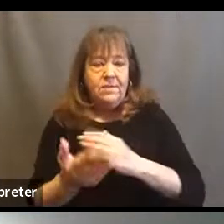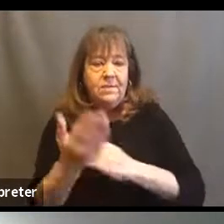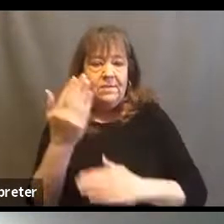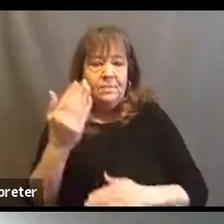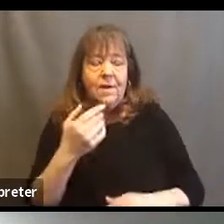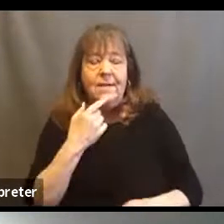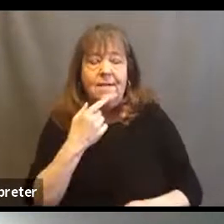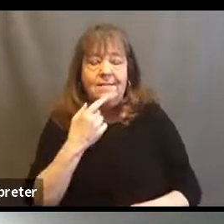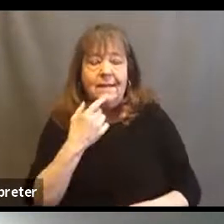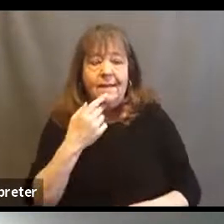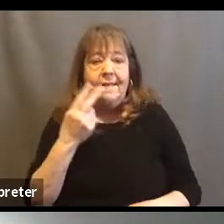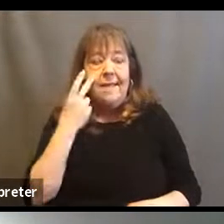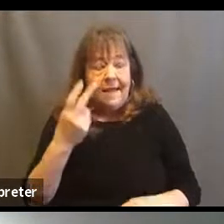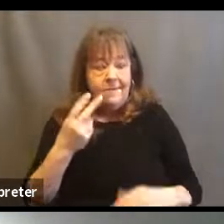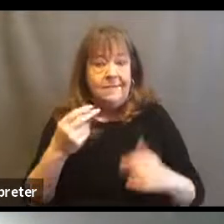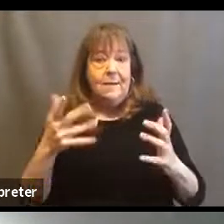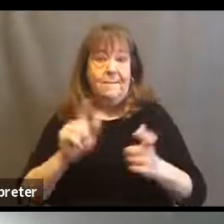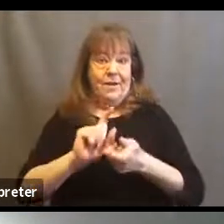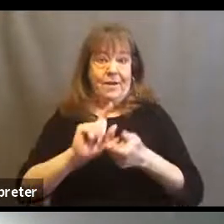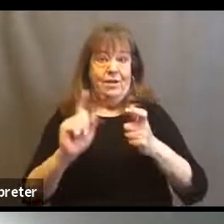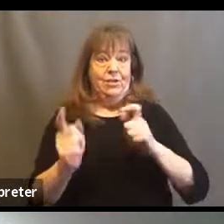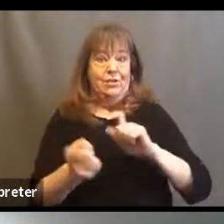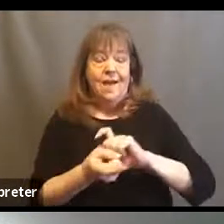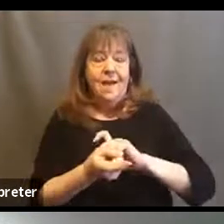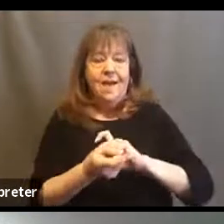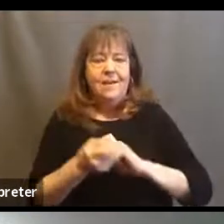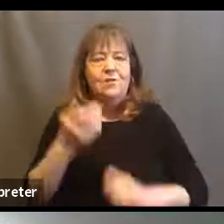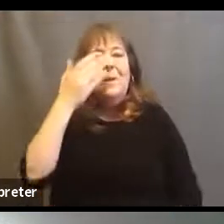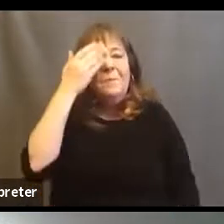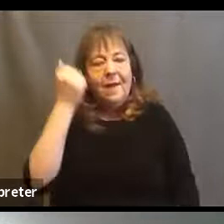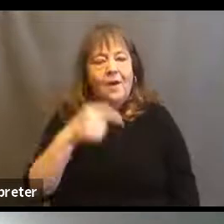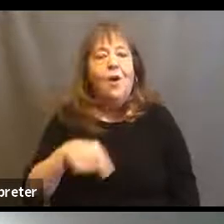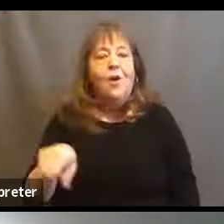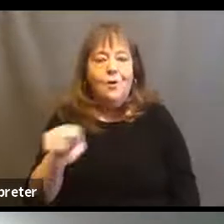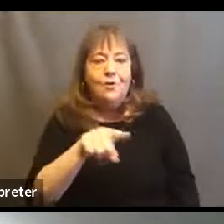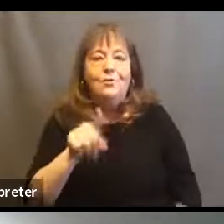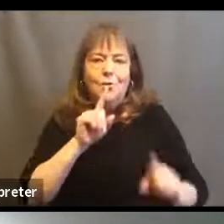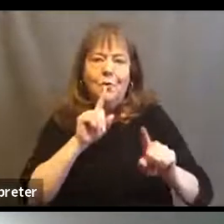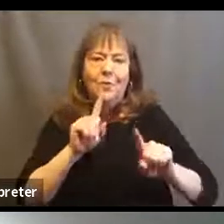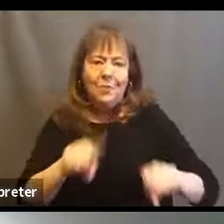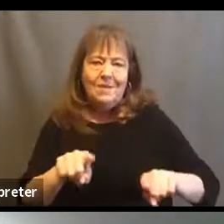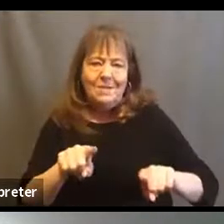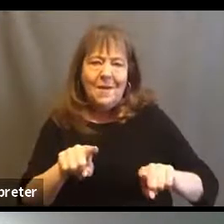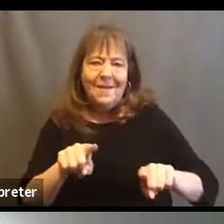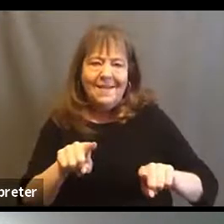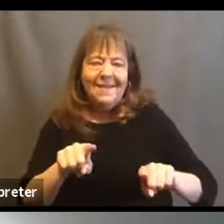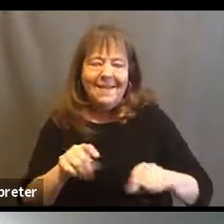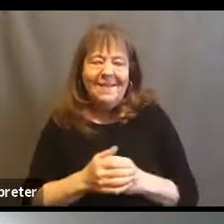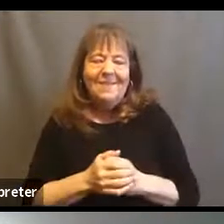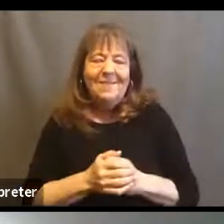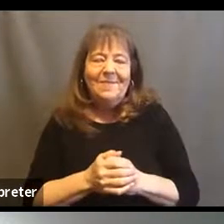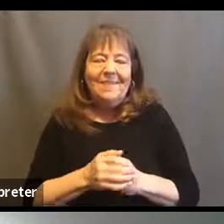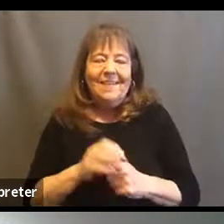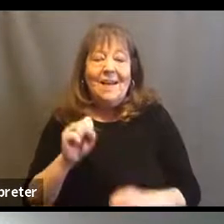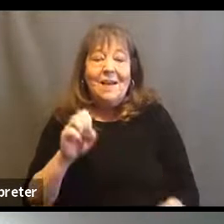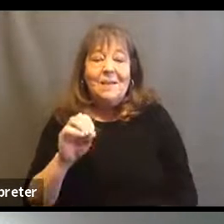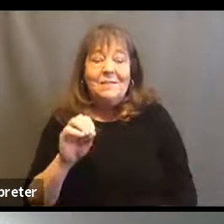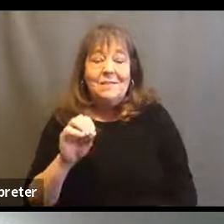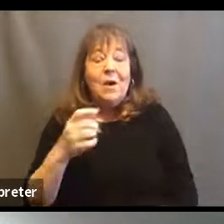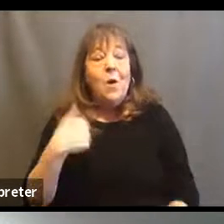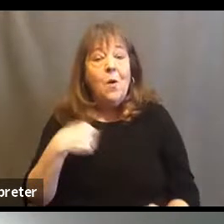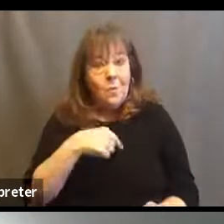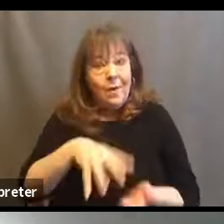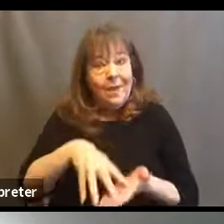they've seen a drastic change because of that call to action, and that's because of you. So we have